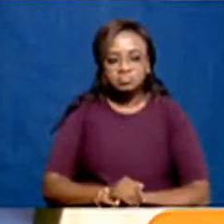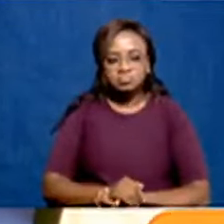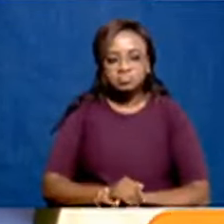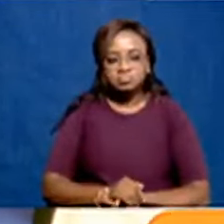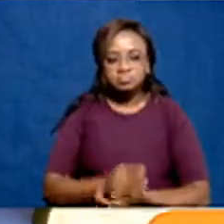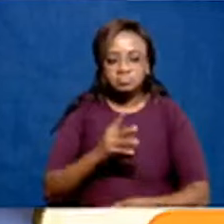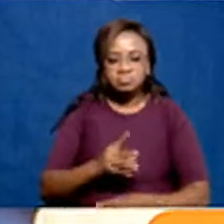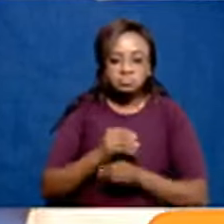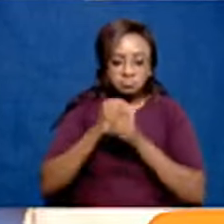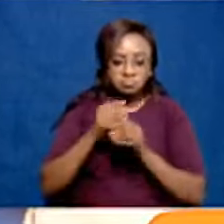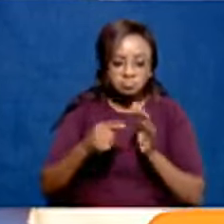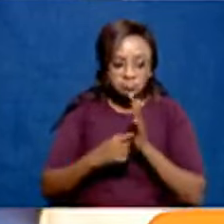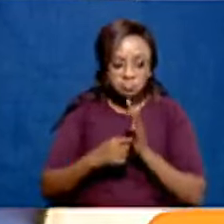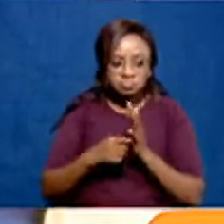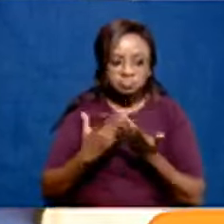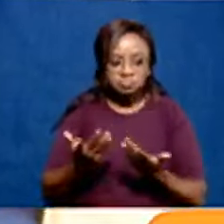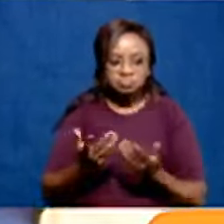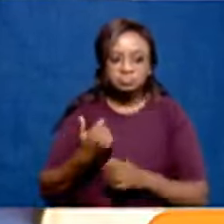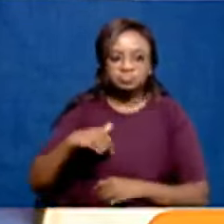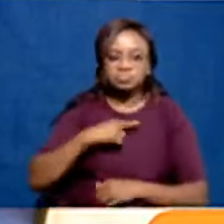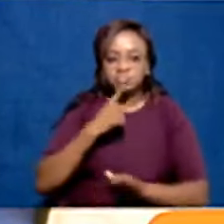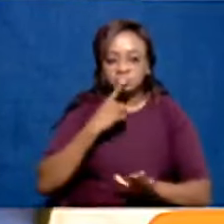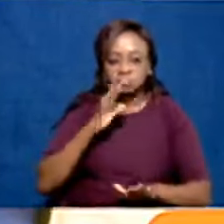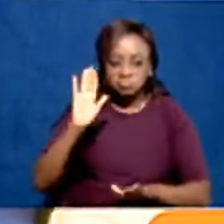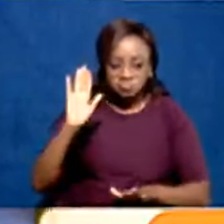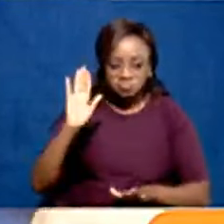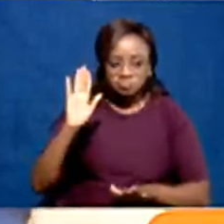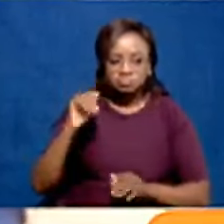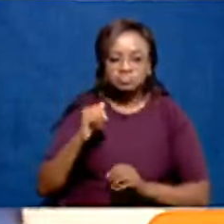In addition, we are pledging